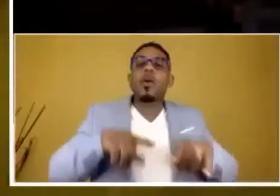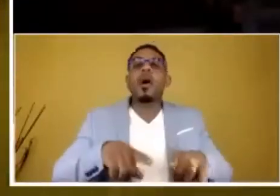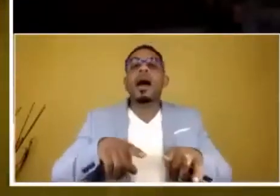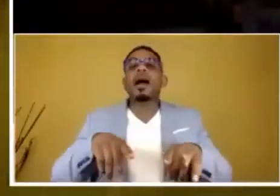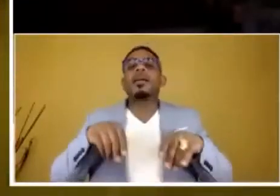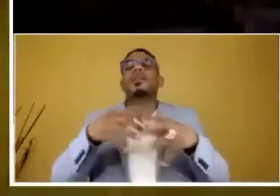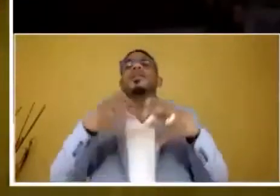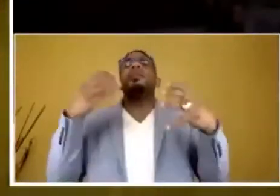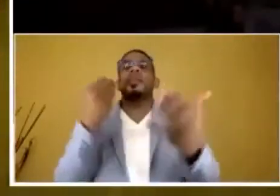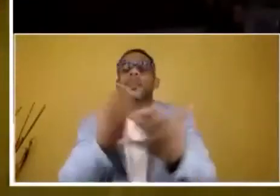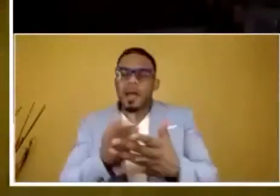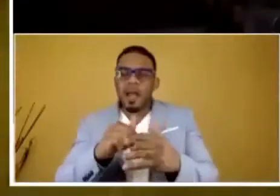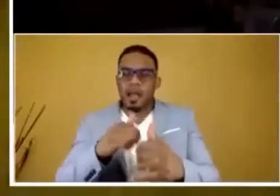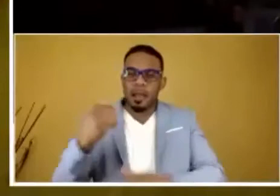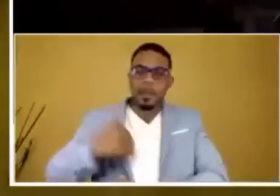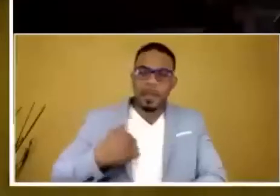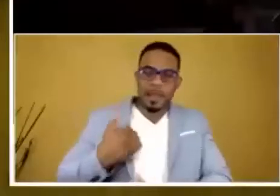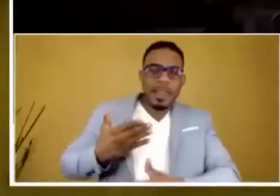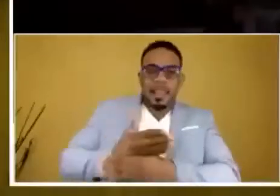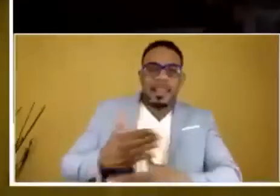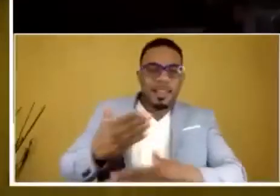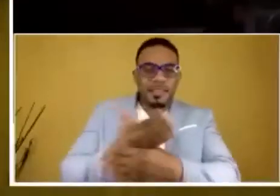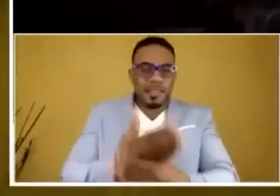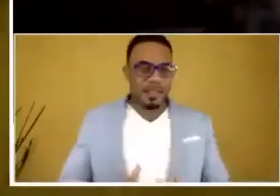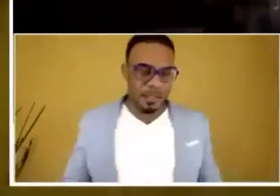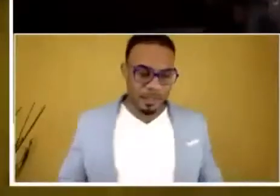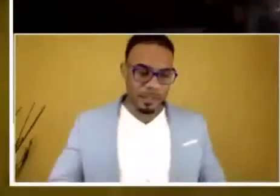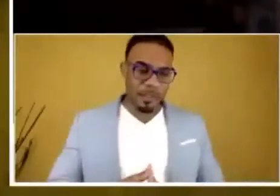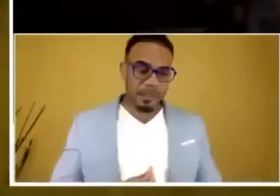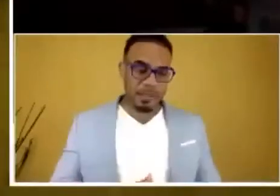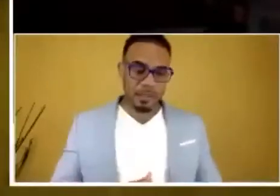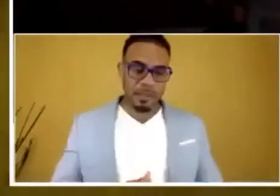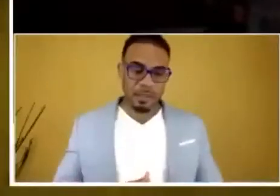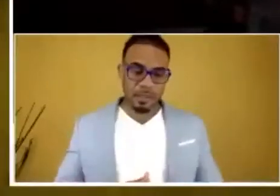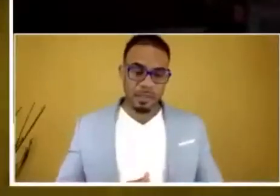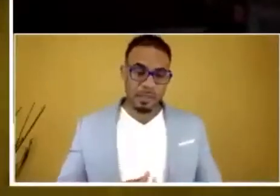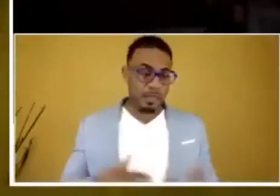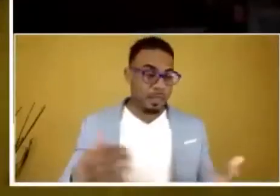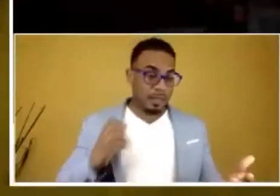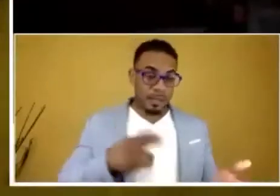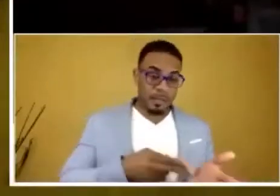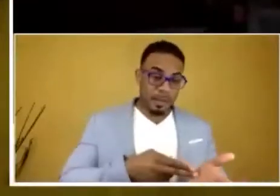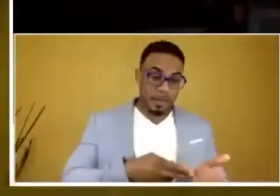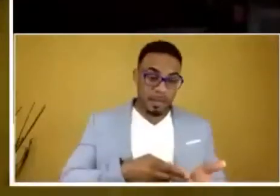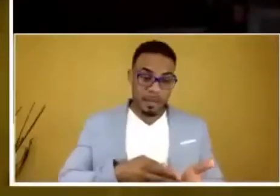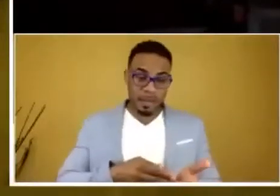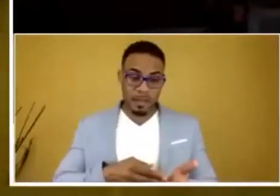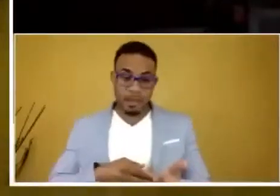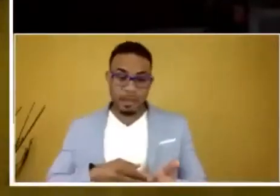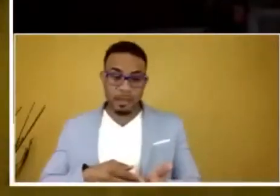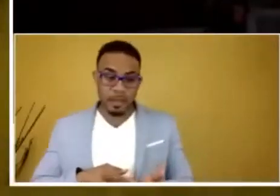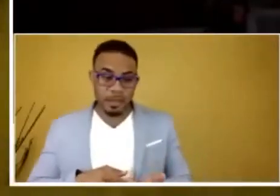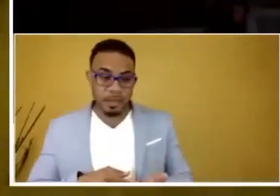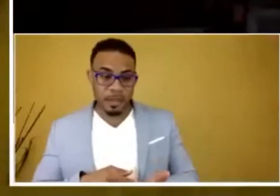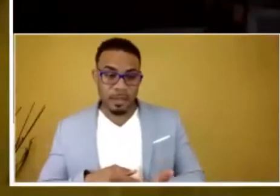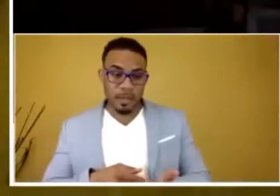much money on these military interventions. I think we have to be honest that